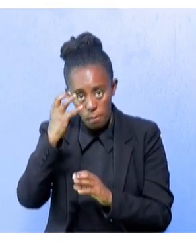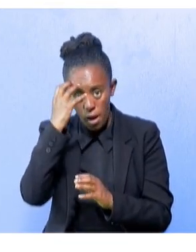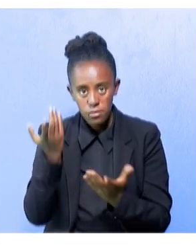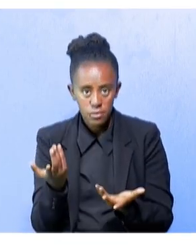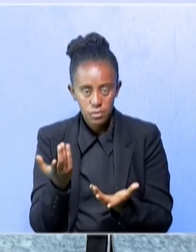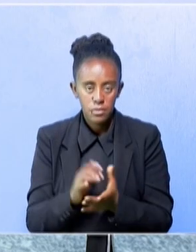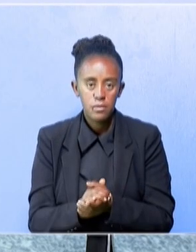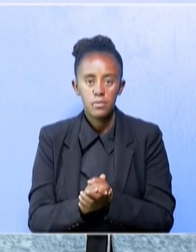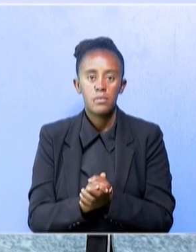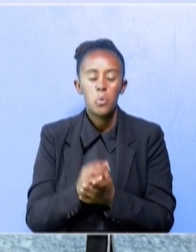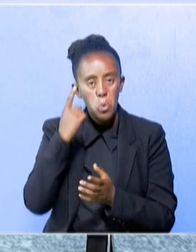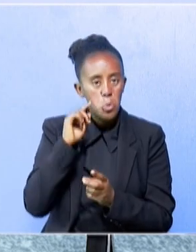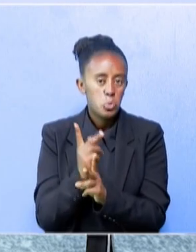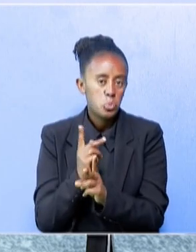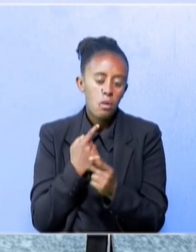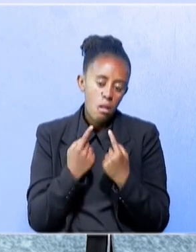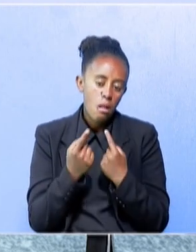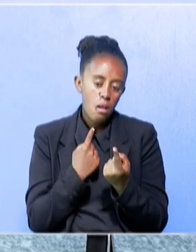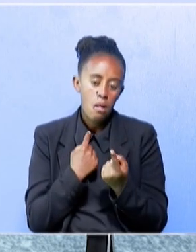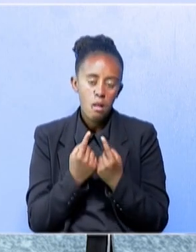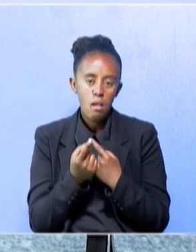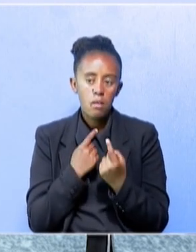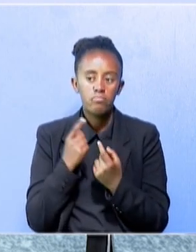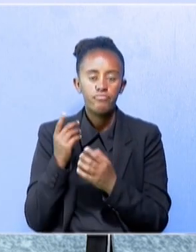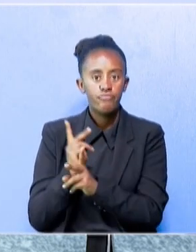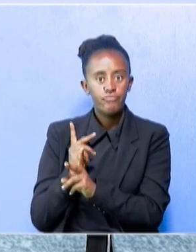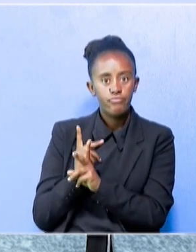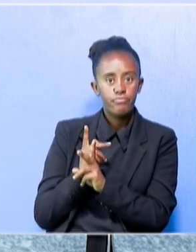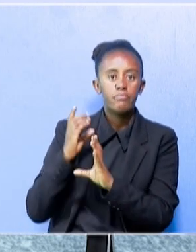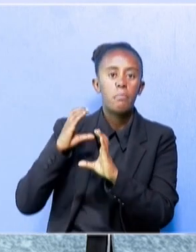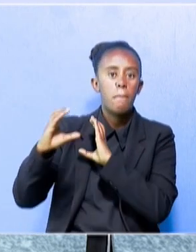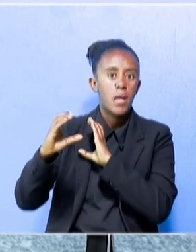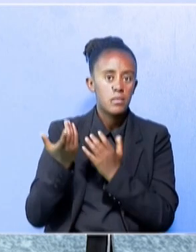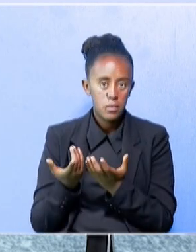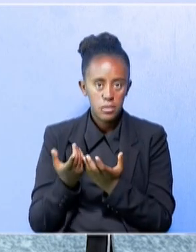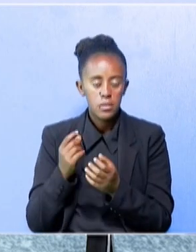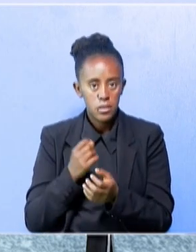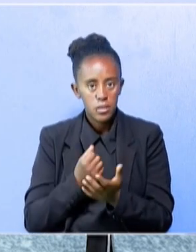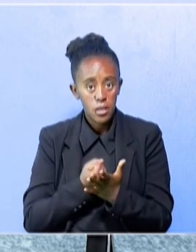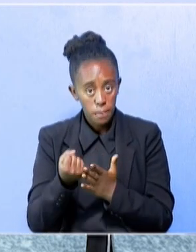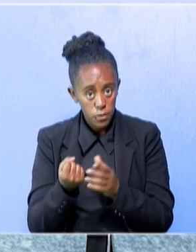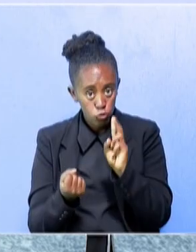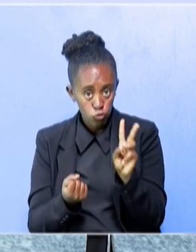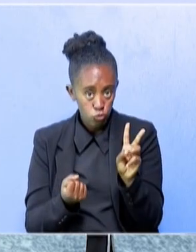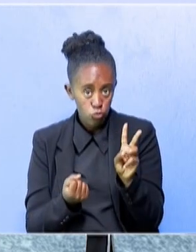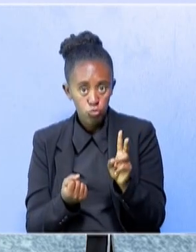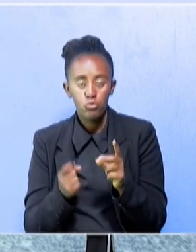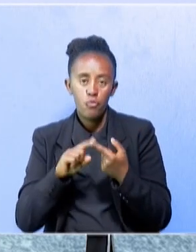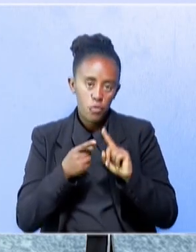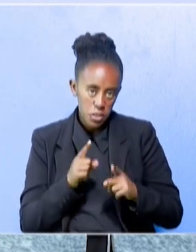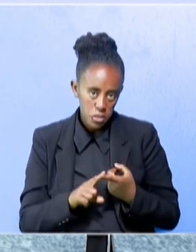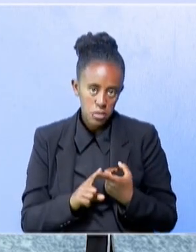while waiting for a bus. That means the subject of the theme. There are two. Friend